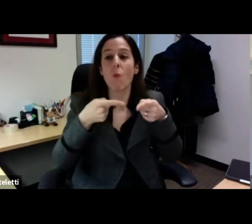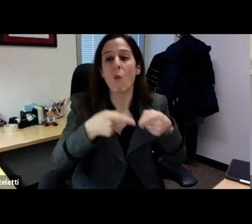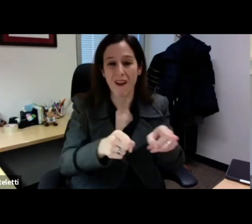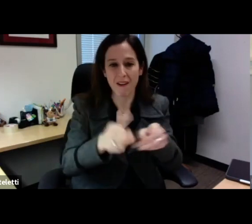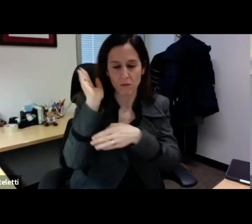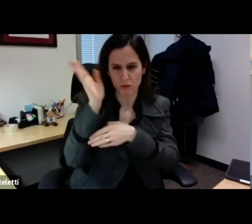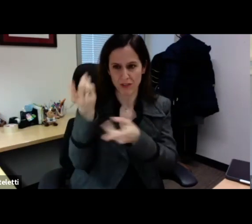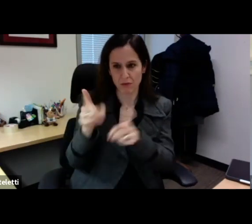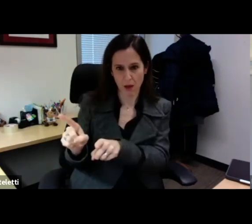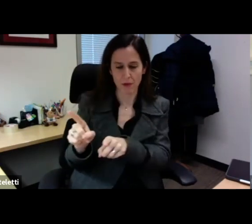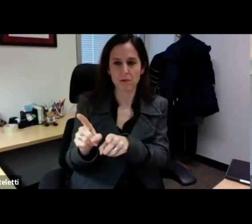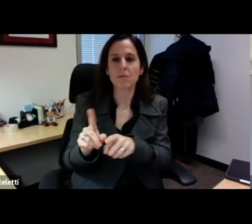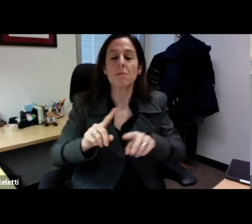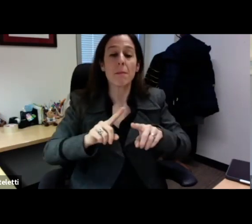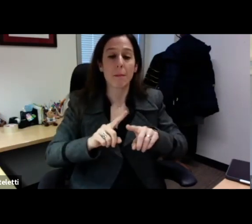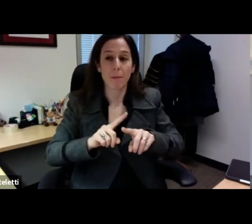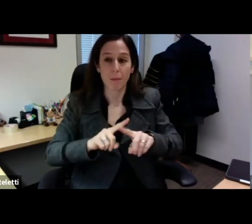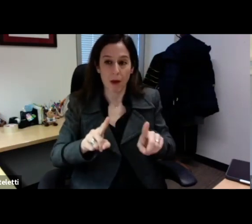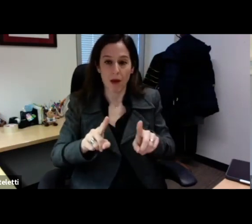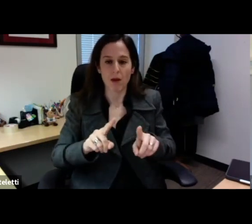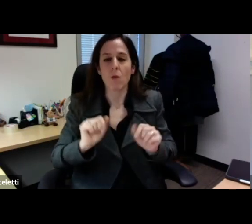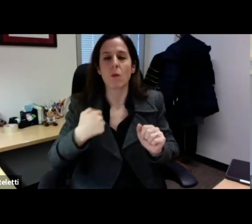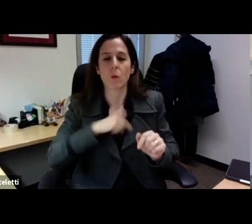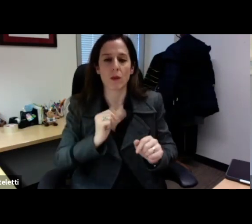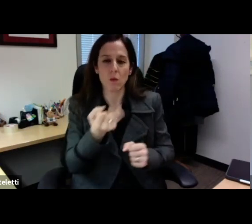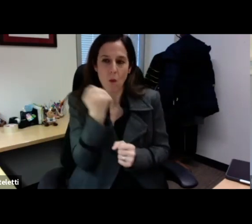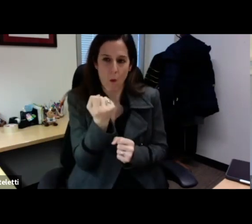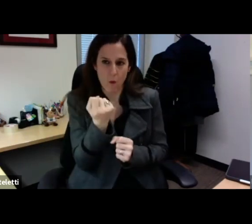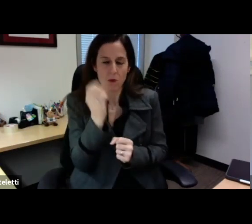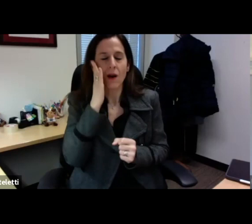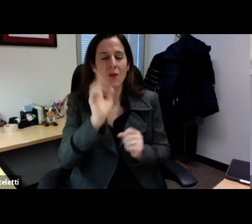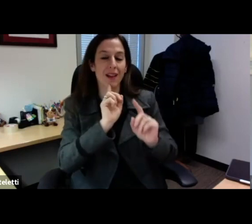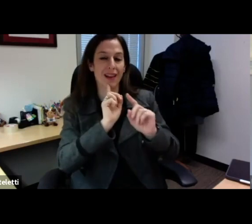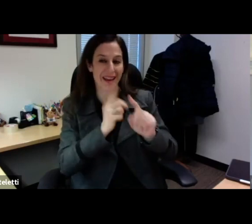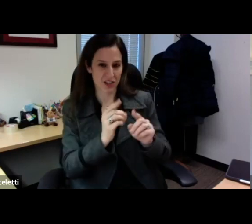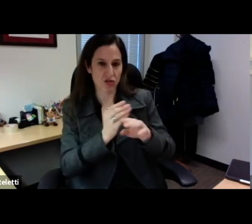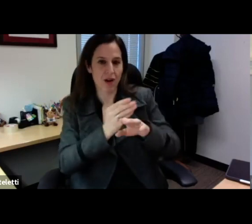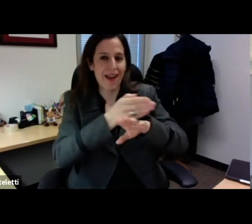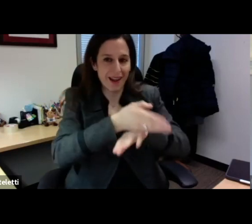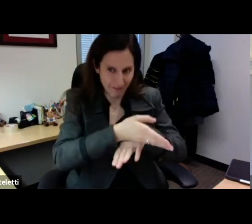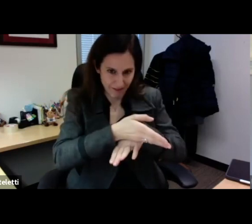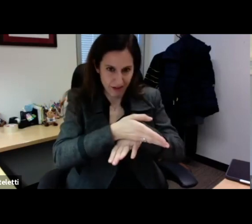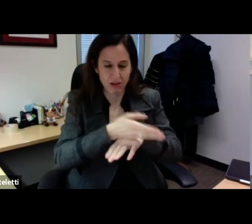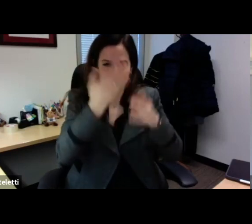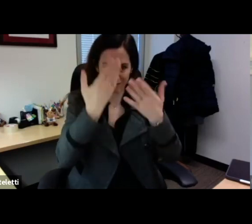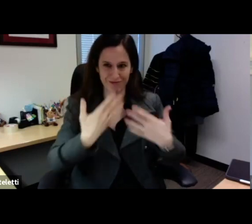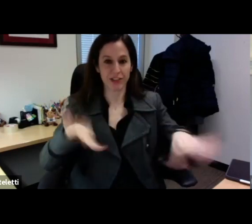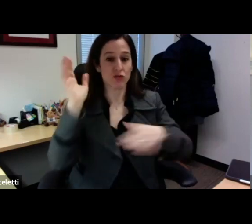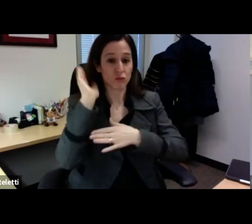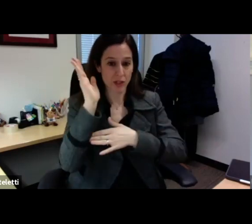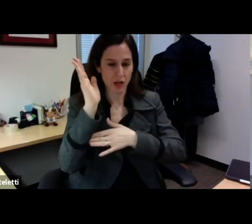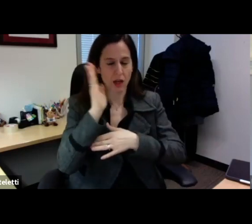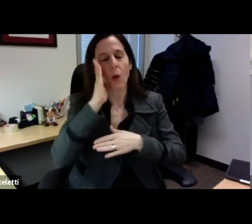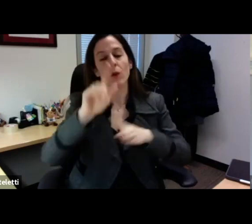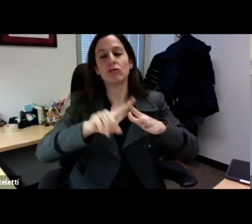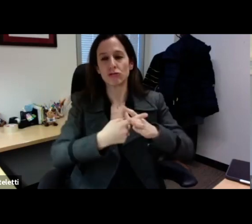Q&A chat text box function, and then we'll address those afterwards. We'll be holding questions as well after